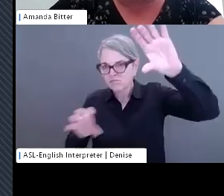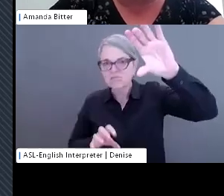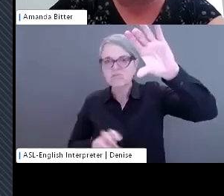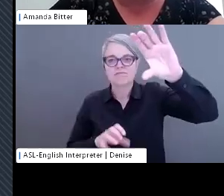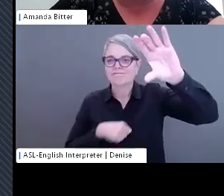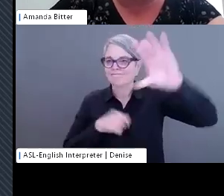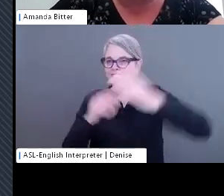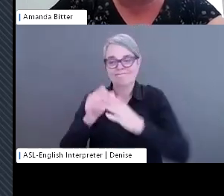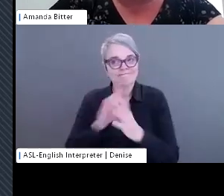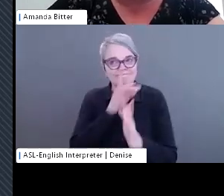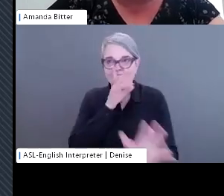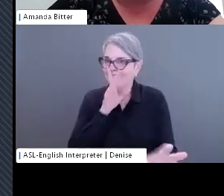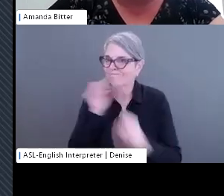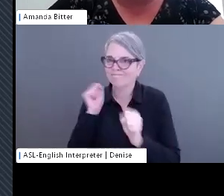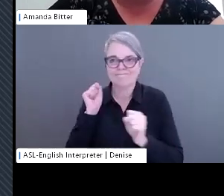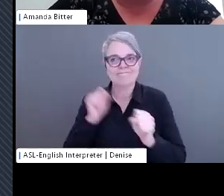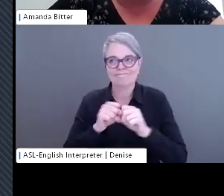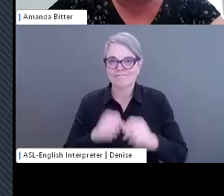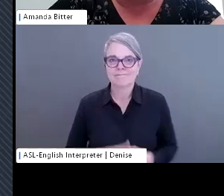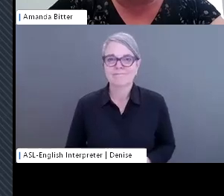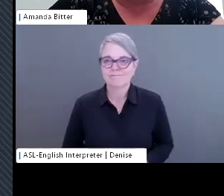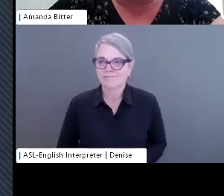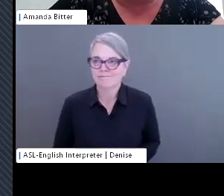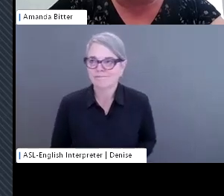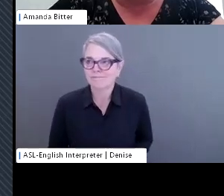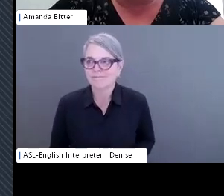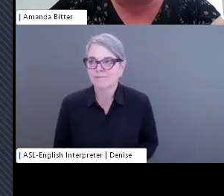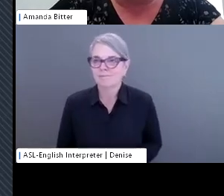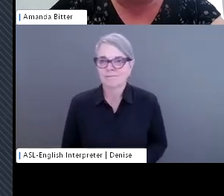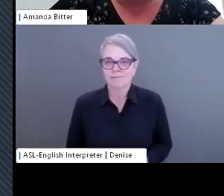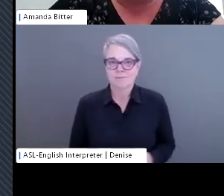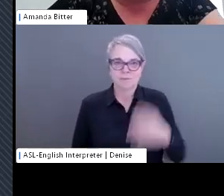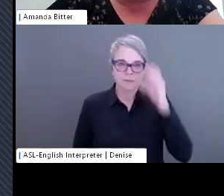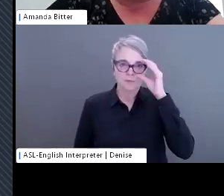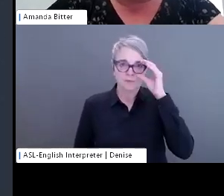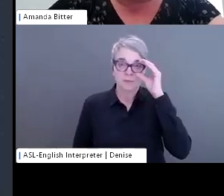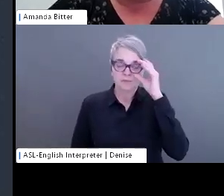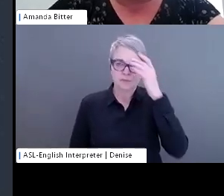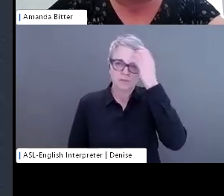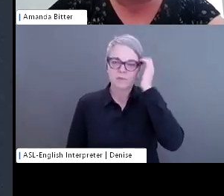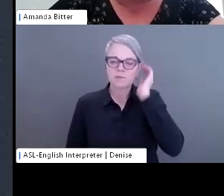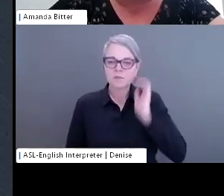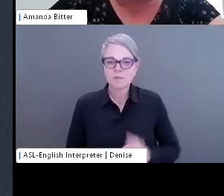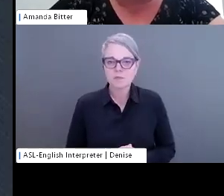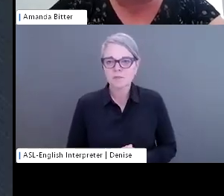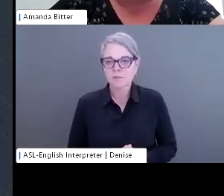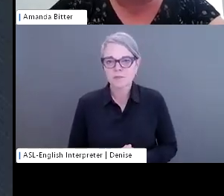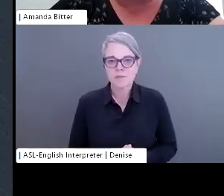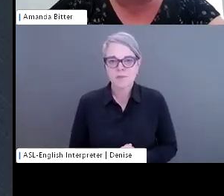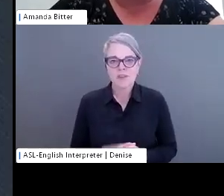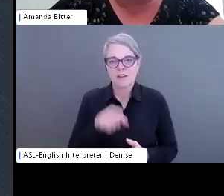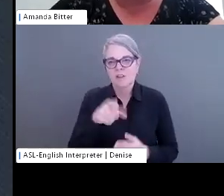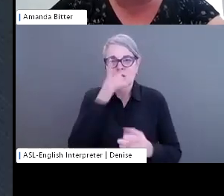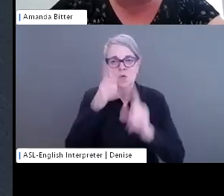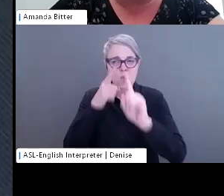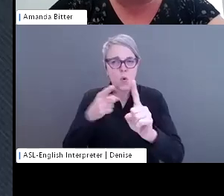breaches of probation. I have a video here. Let's see if I can play it. This is just... like we're trying to see who the dominant aggressor